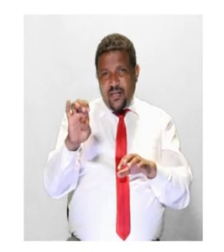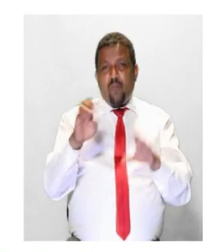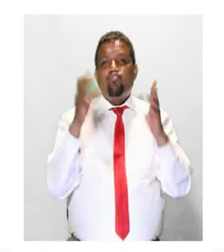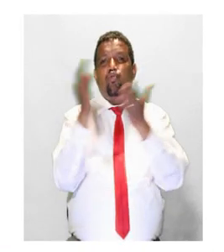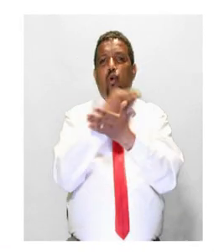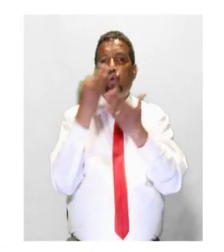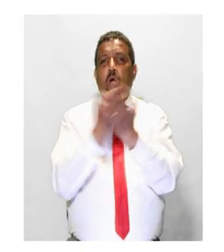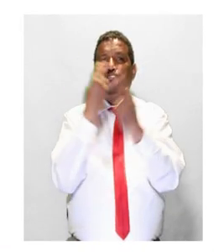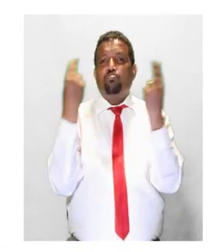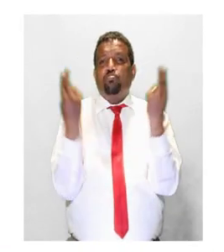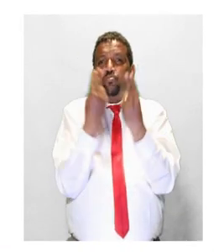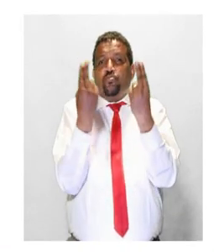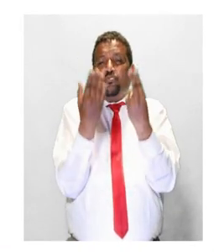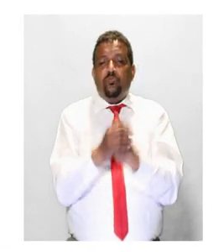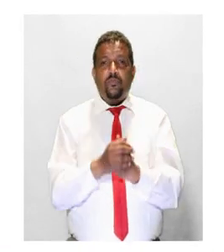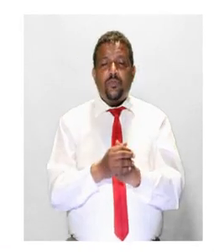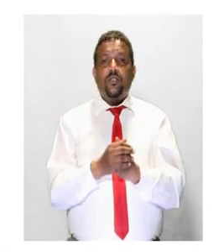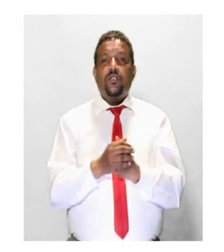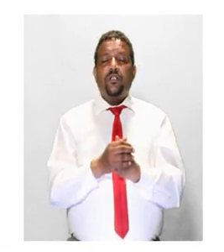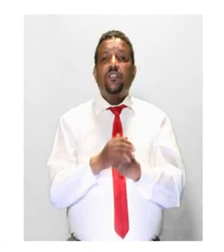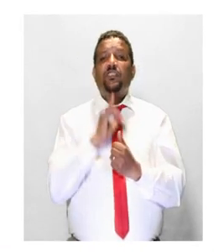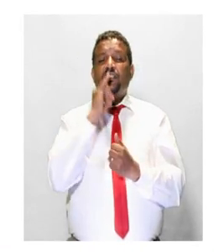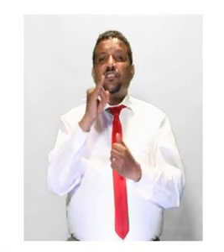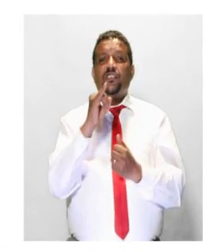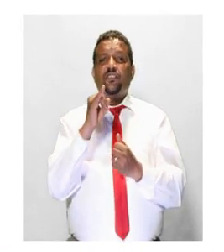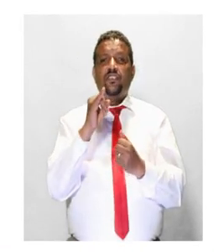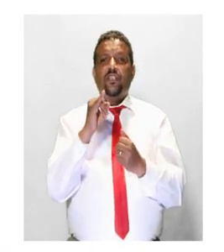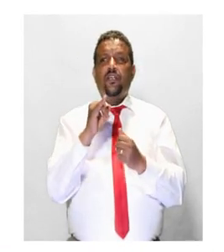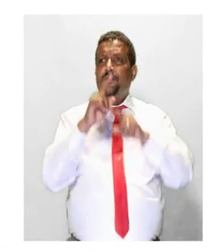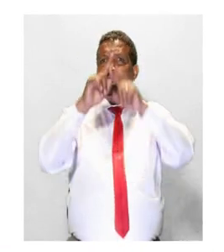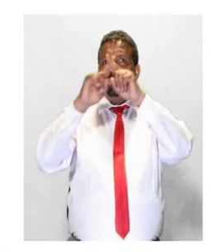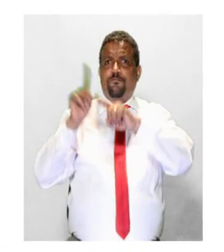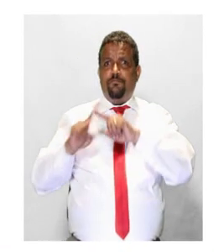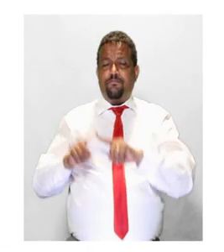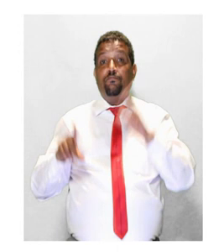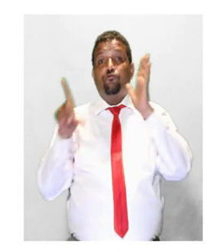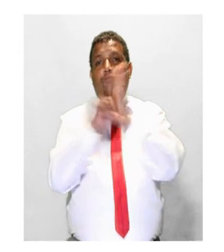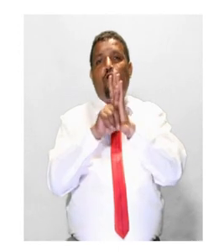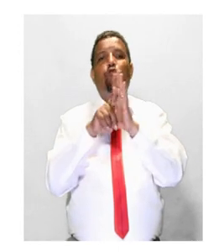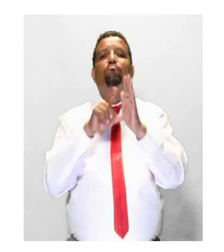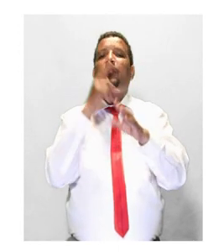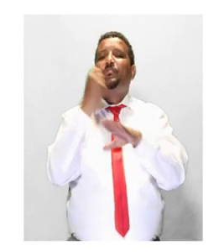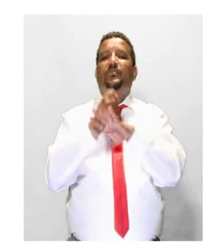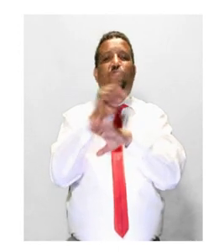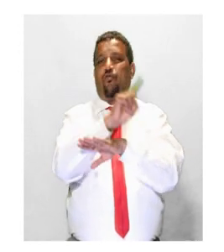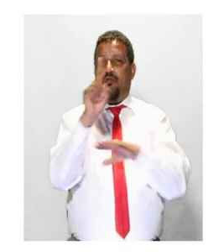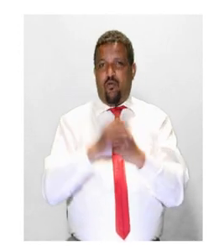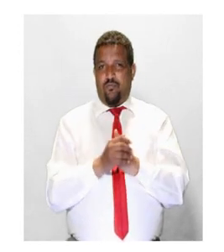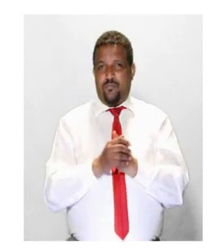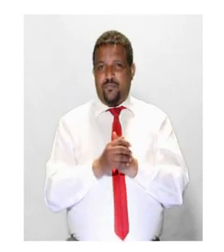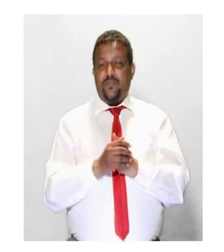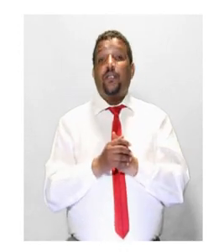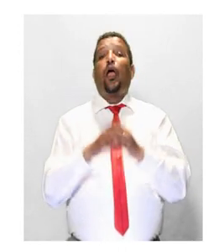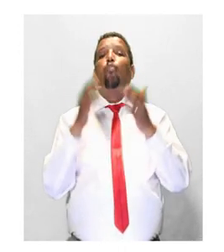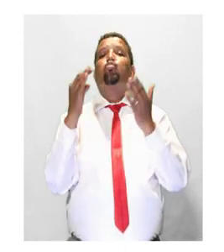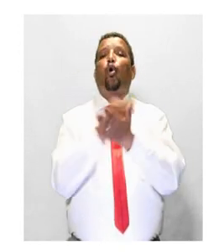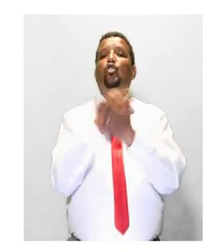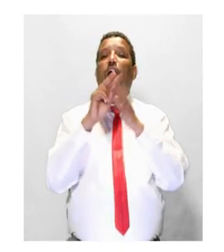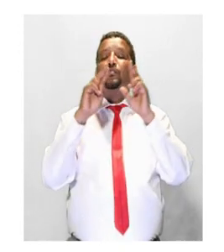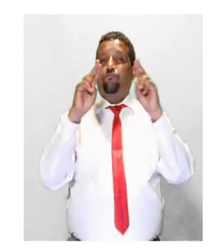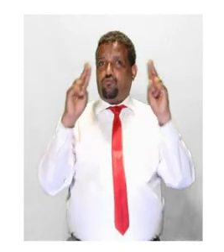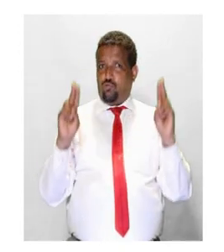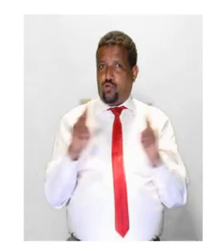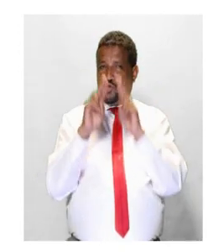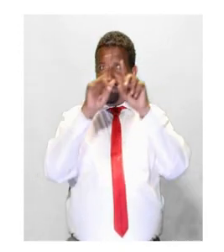product consumed is heterogeneous, this law is not applicable. So the product consumed must